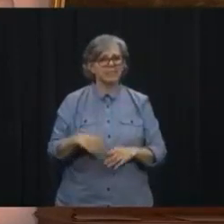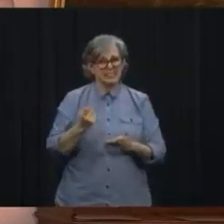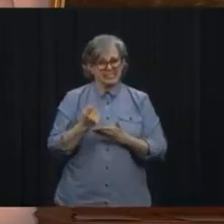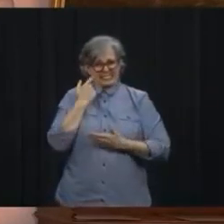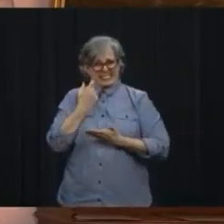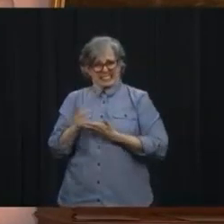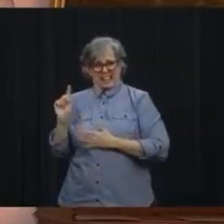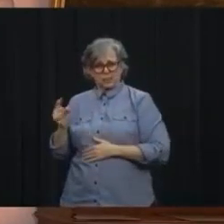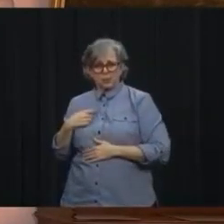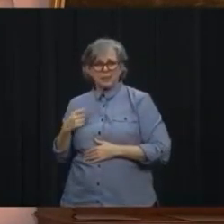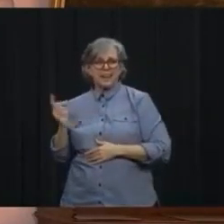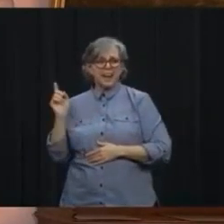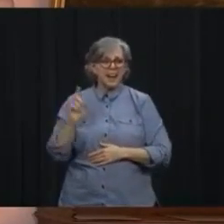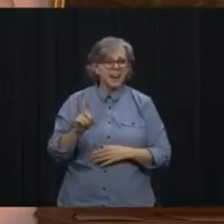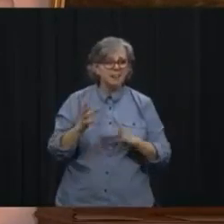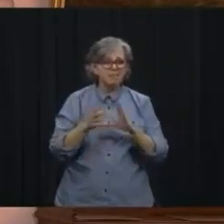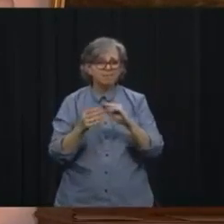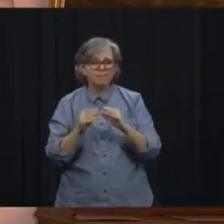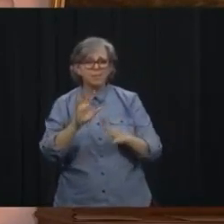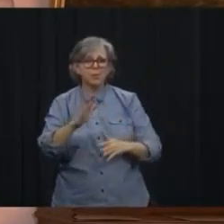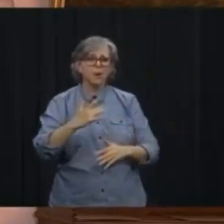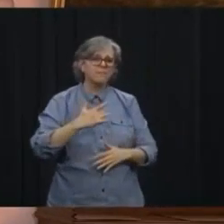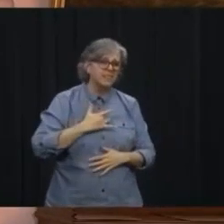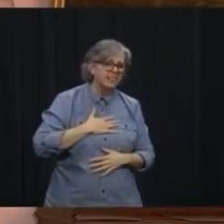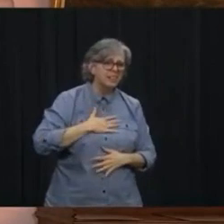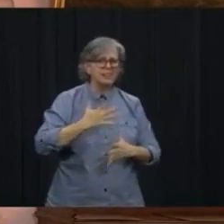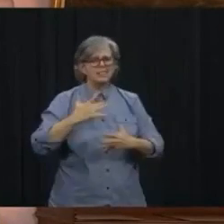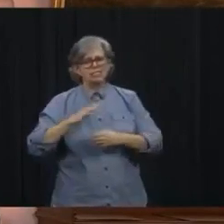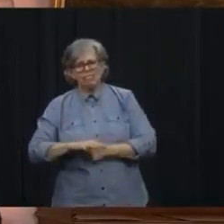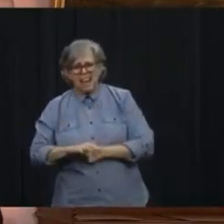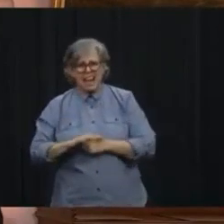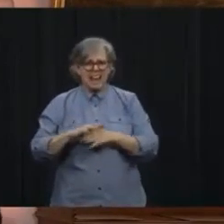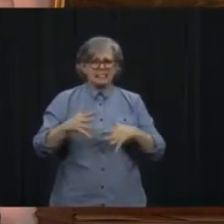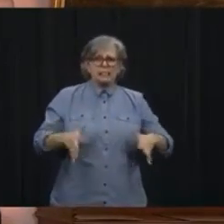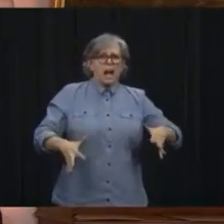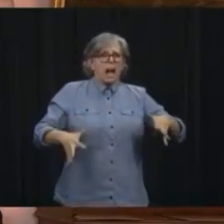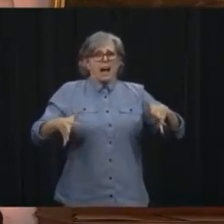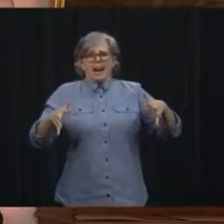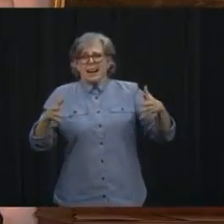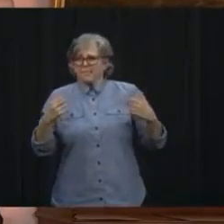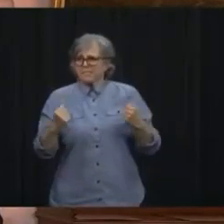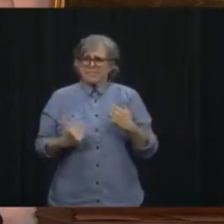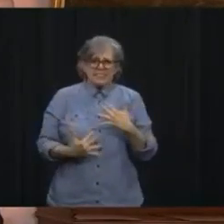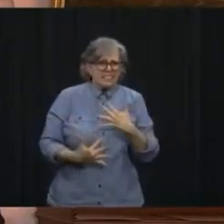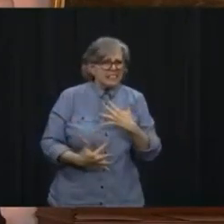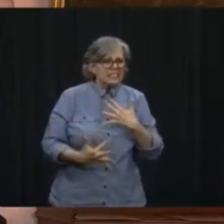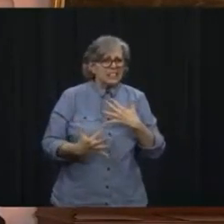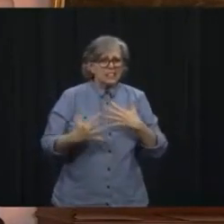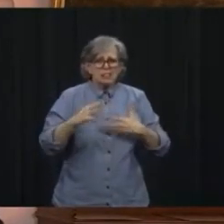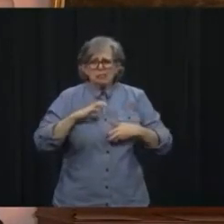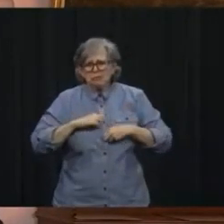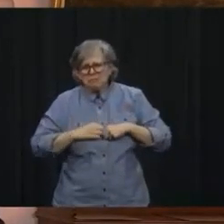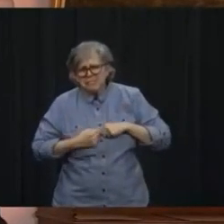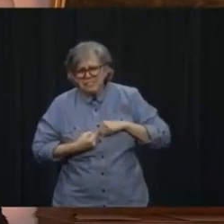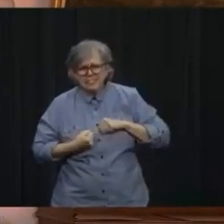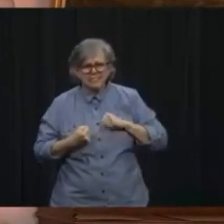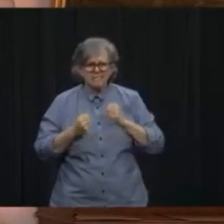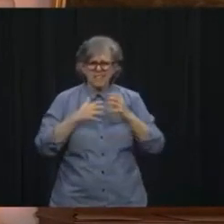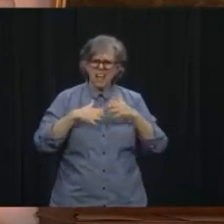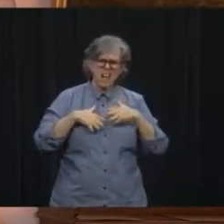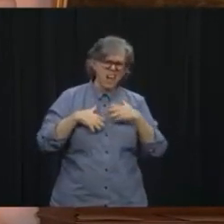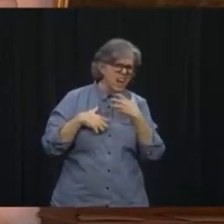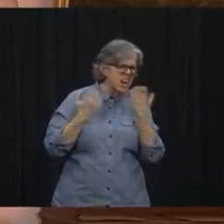Services, to share some thoughts with us today. This is a difficult time. People's lives